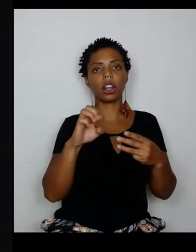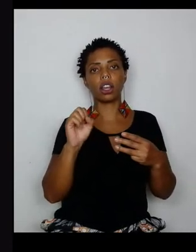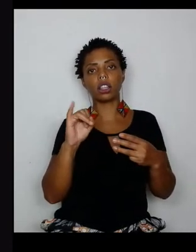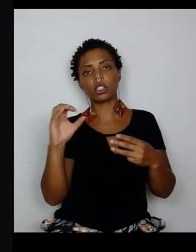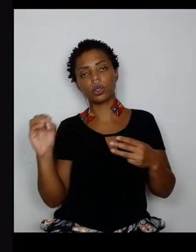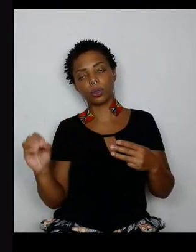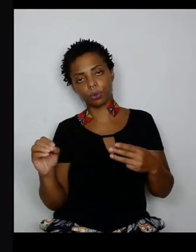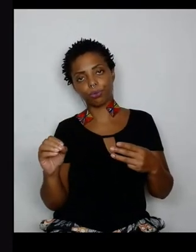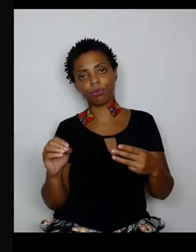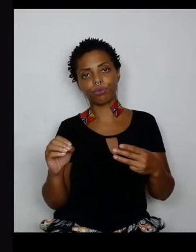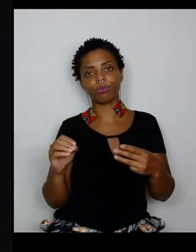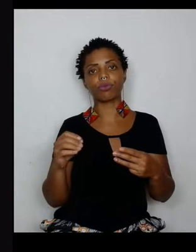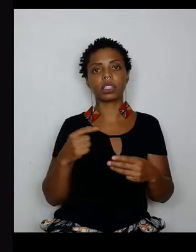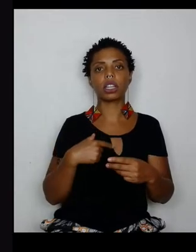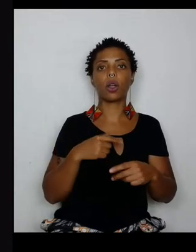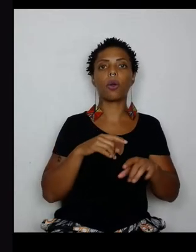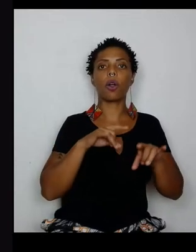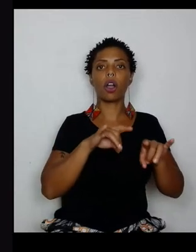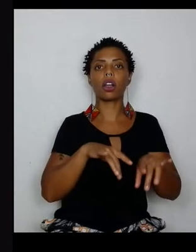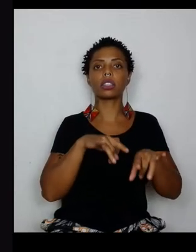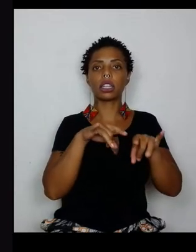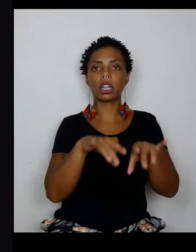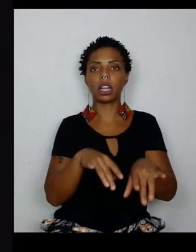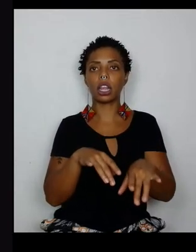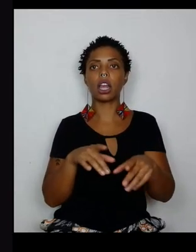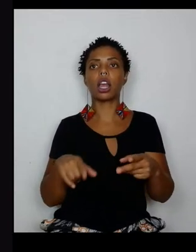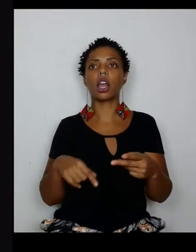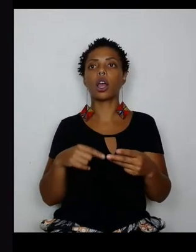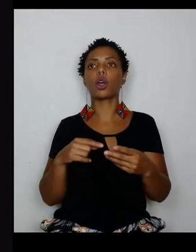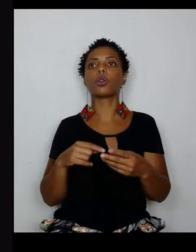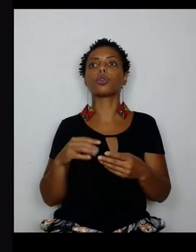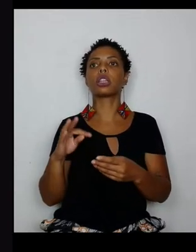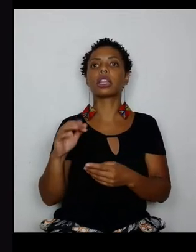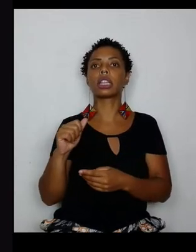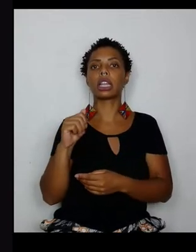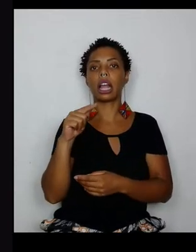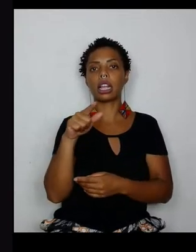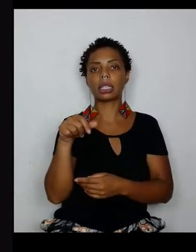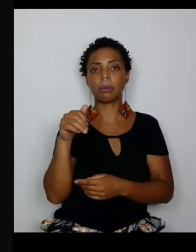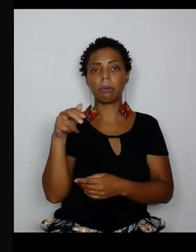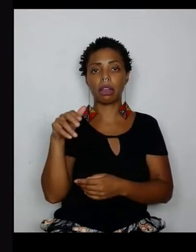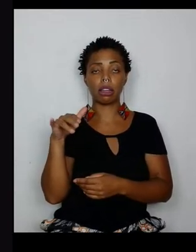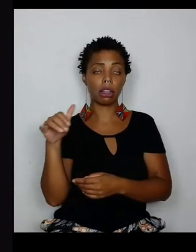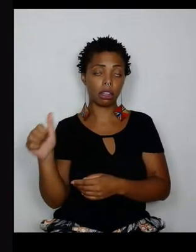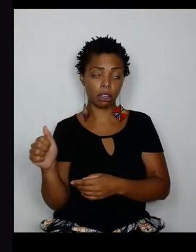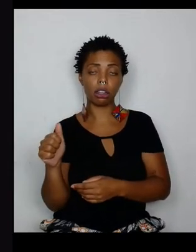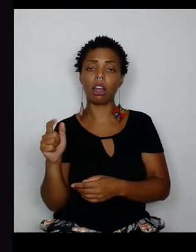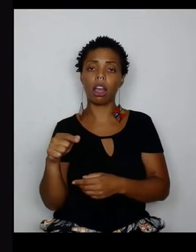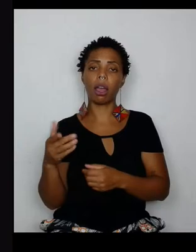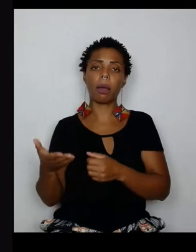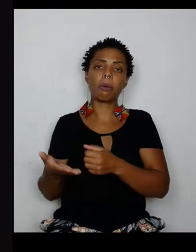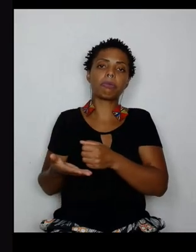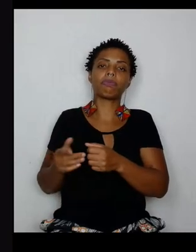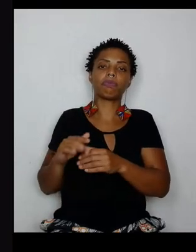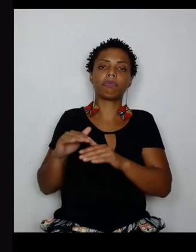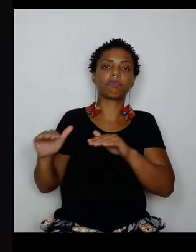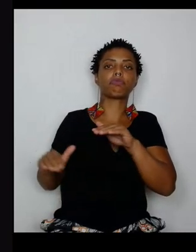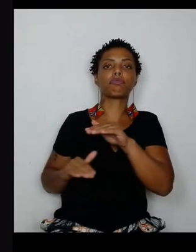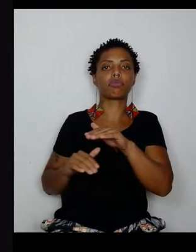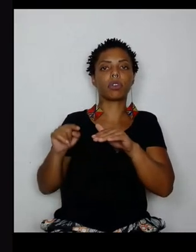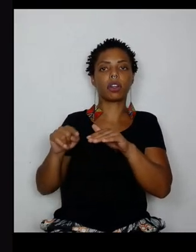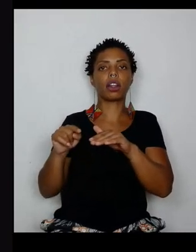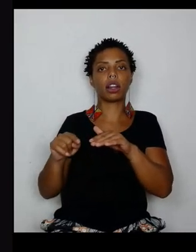were therefore at the base of this racial hierarchy as existing in quote the most